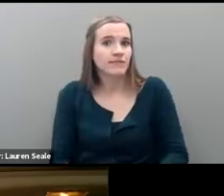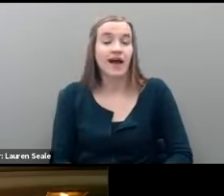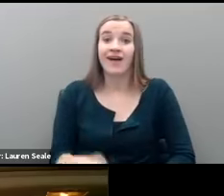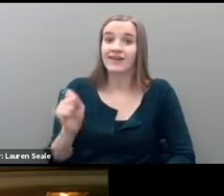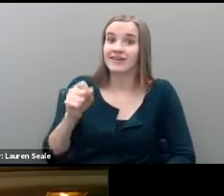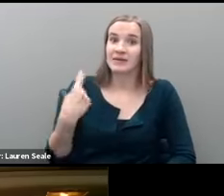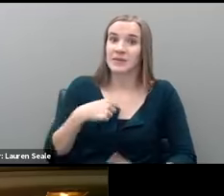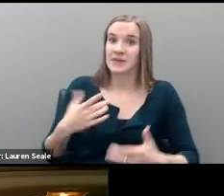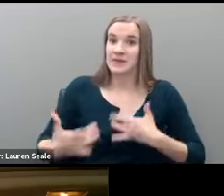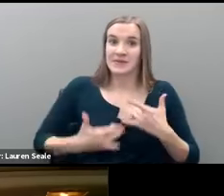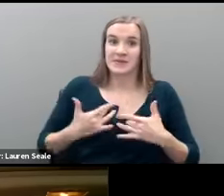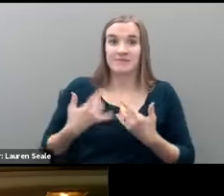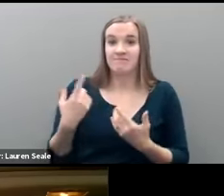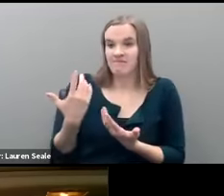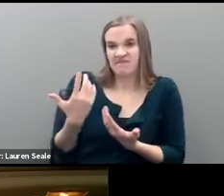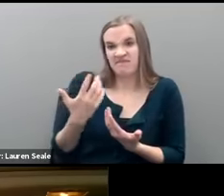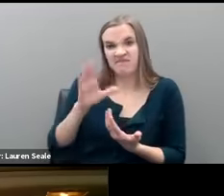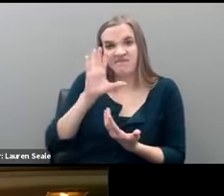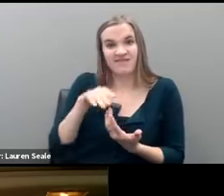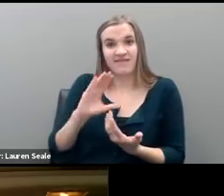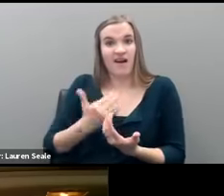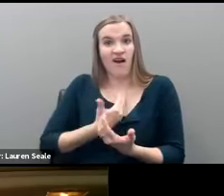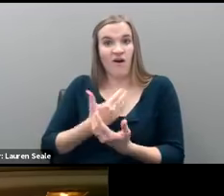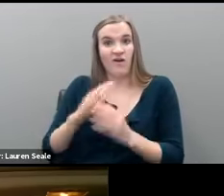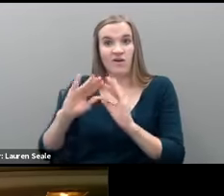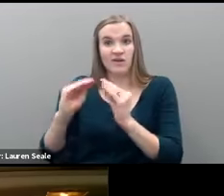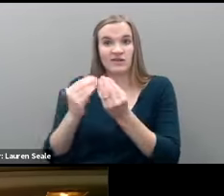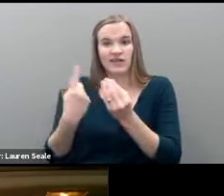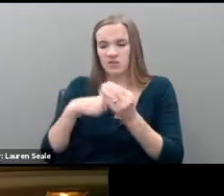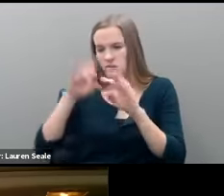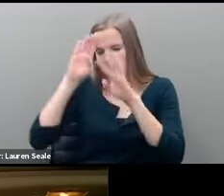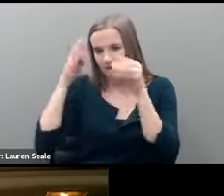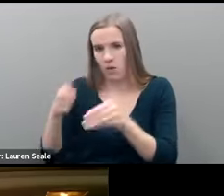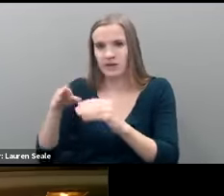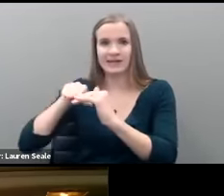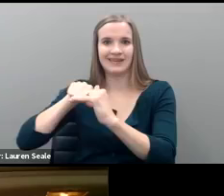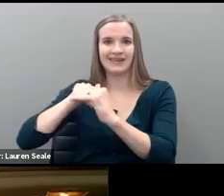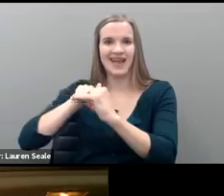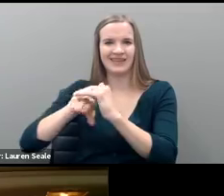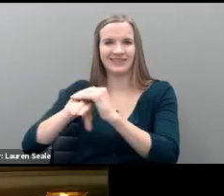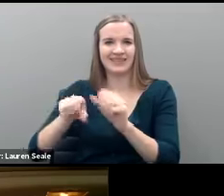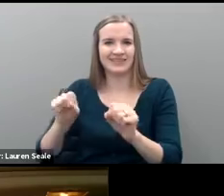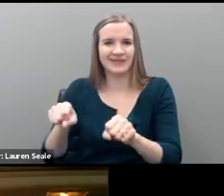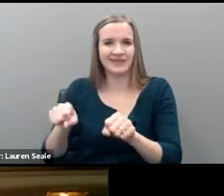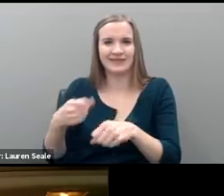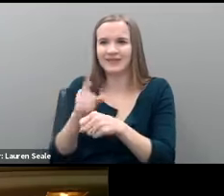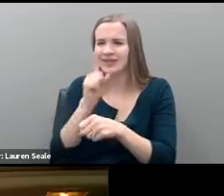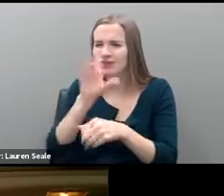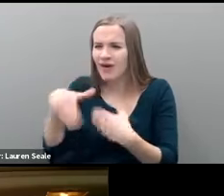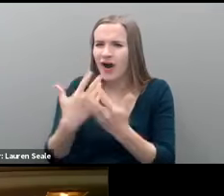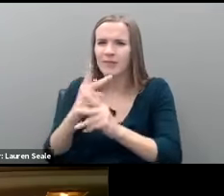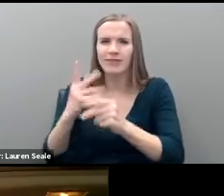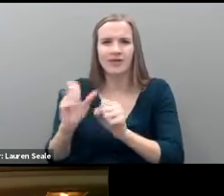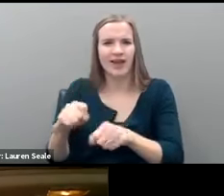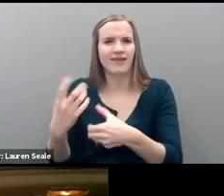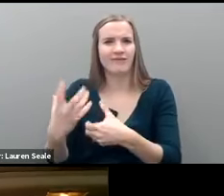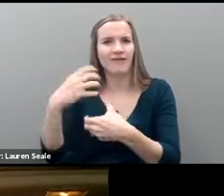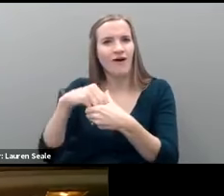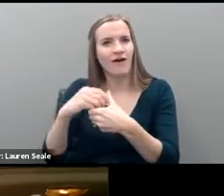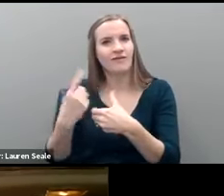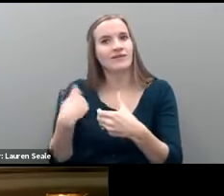about accessibility. So personally and professionally, oh my goodness, we are so about that with celebrating with